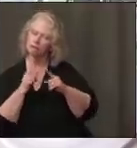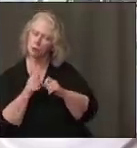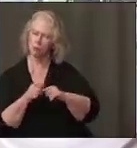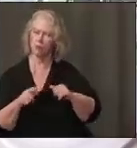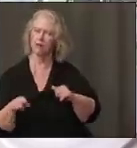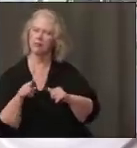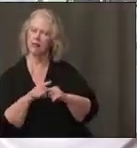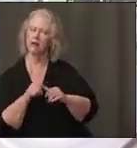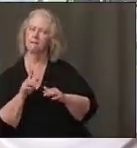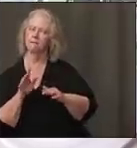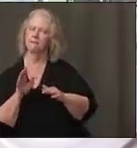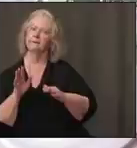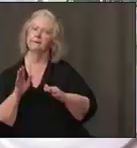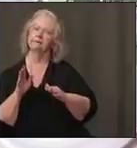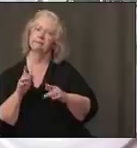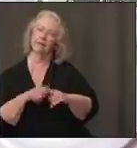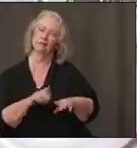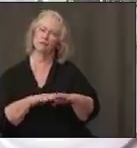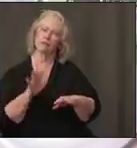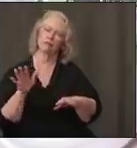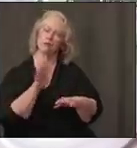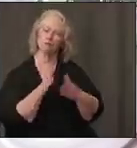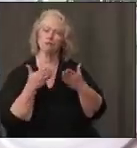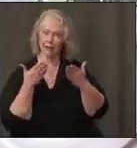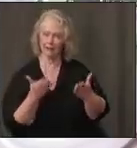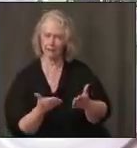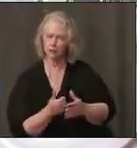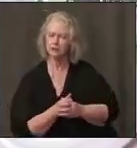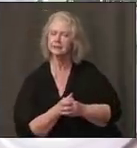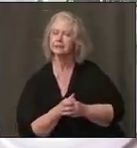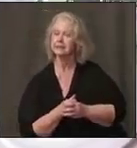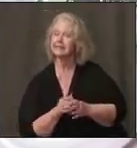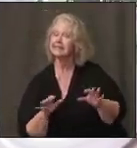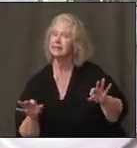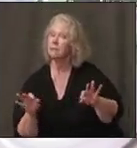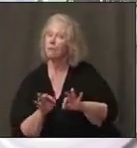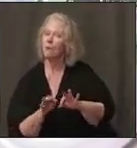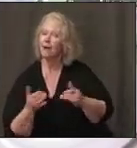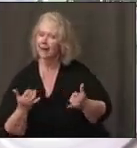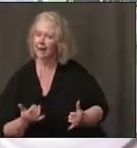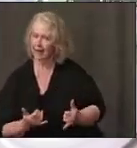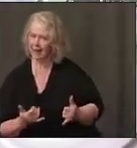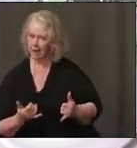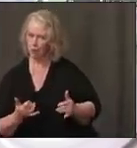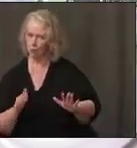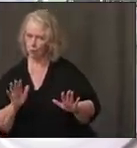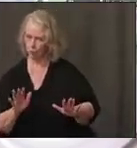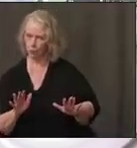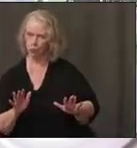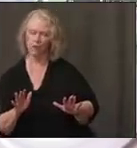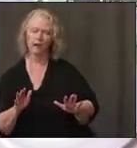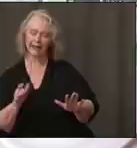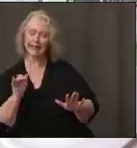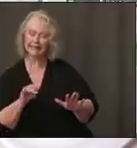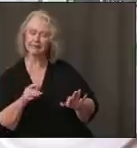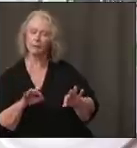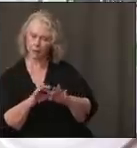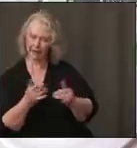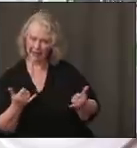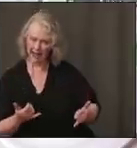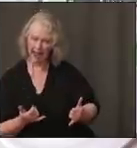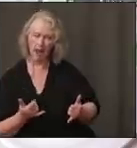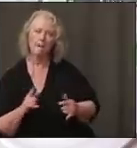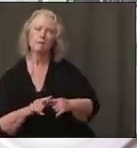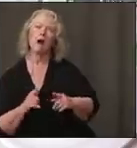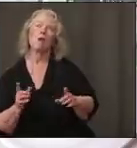their recommendations. And so this is going to be, it's important now. I don't want to diminish the importance of these interventions now, but they're going to be